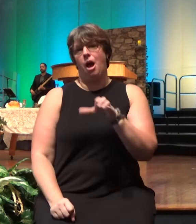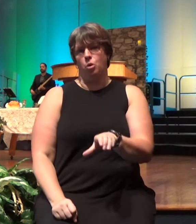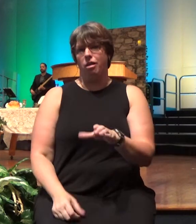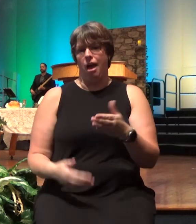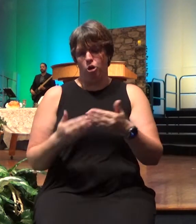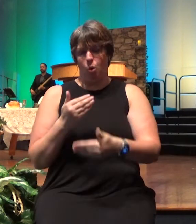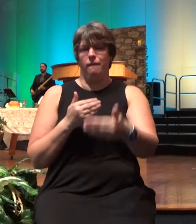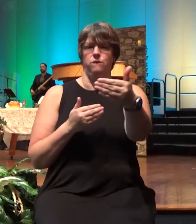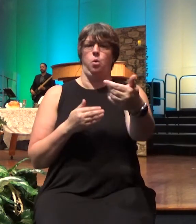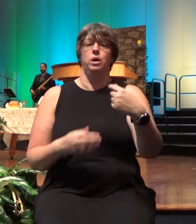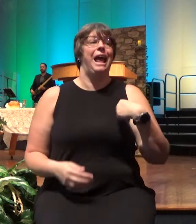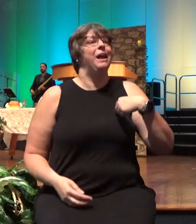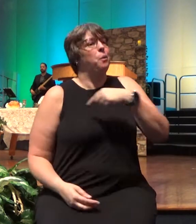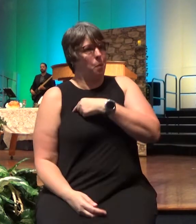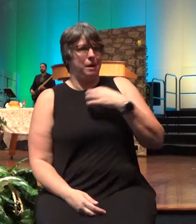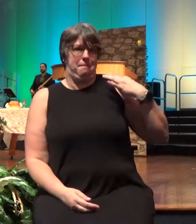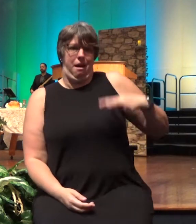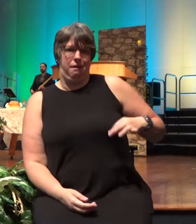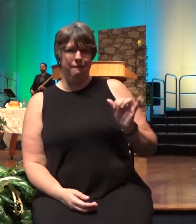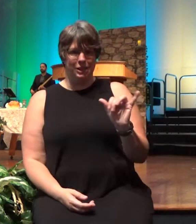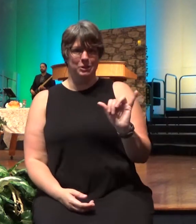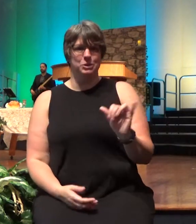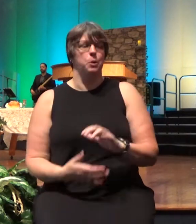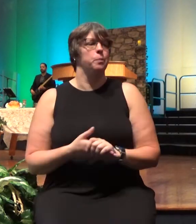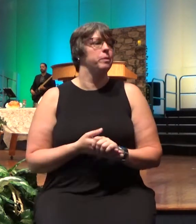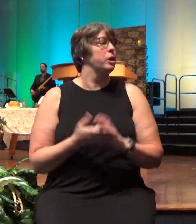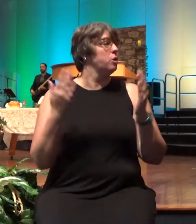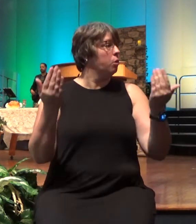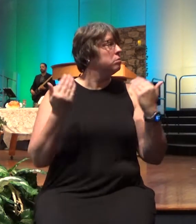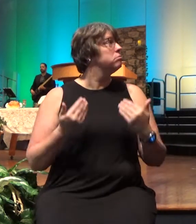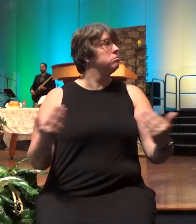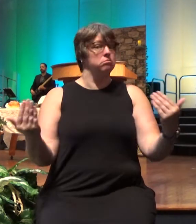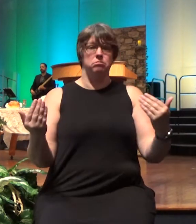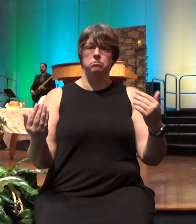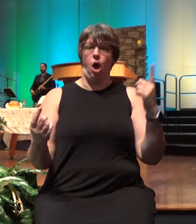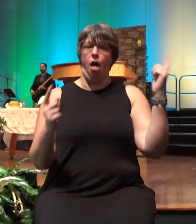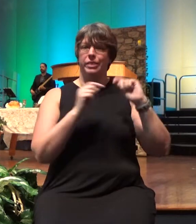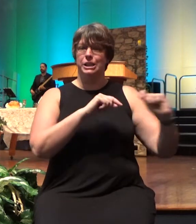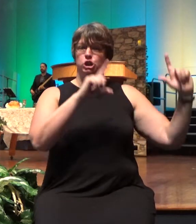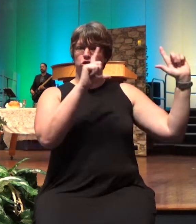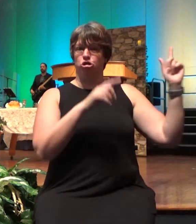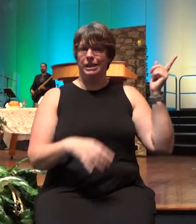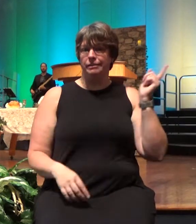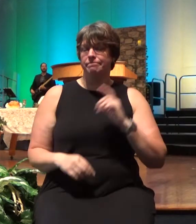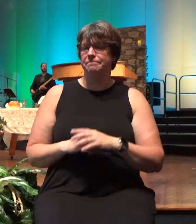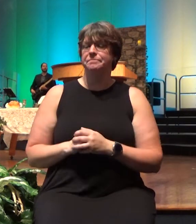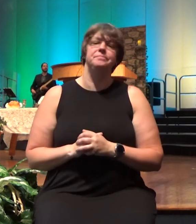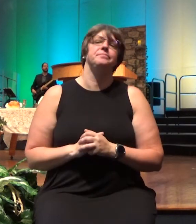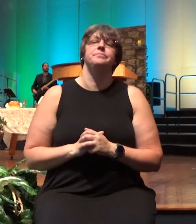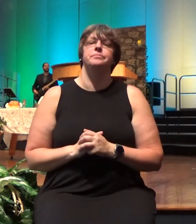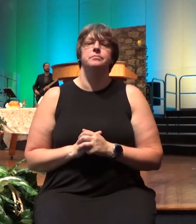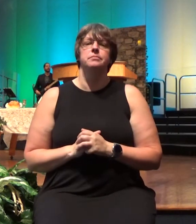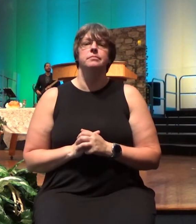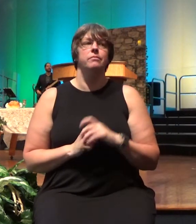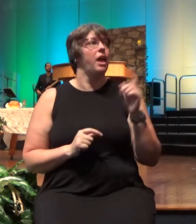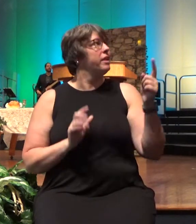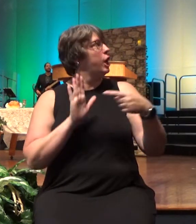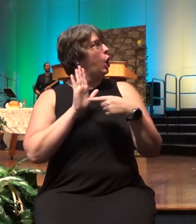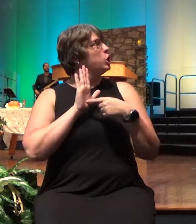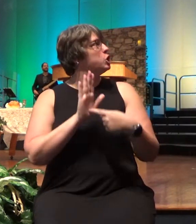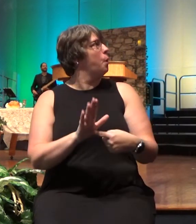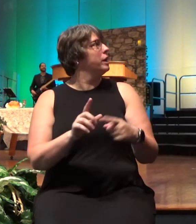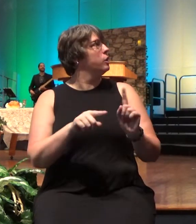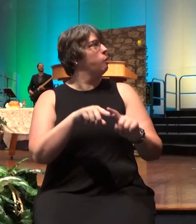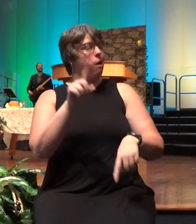create yourself. God gave you and everything in this lifetime. So we get the privilege of distributing it. And sometimes a good release lever to pull